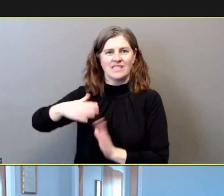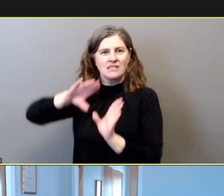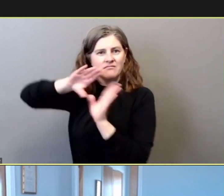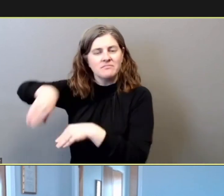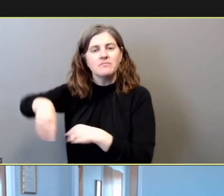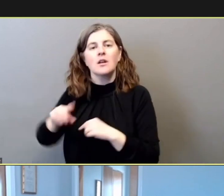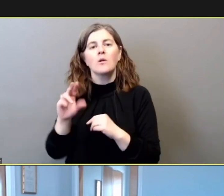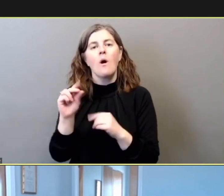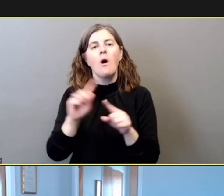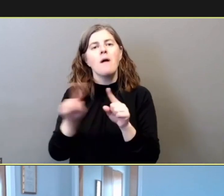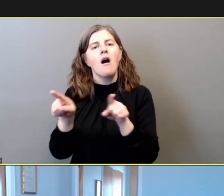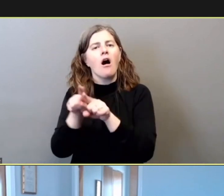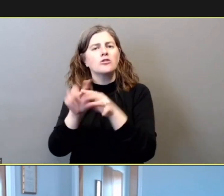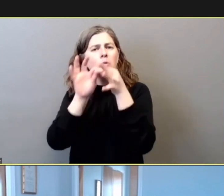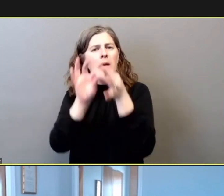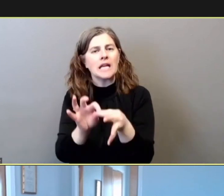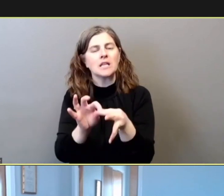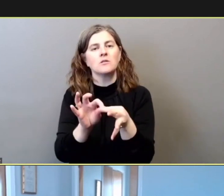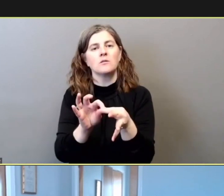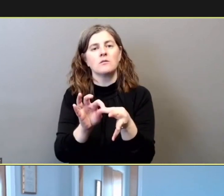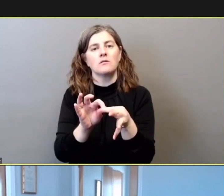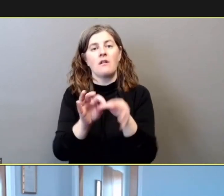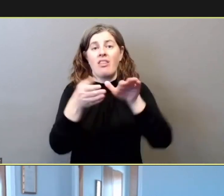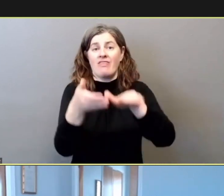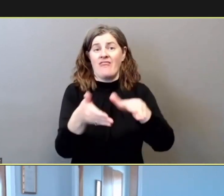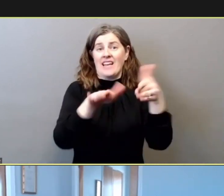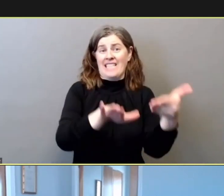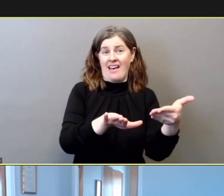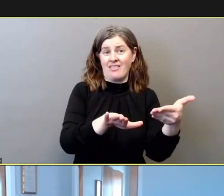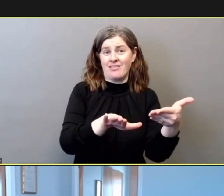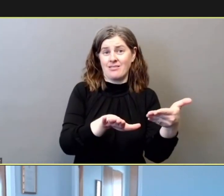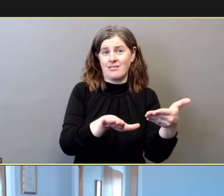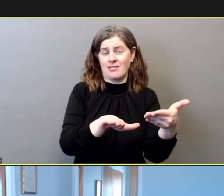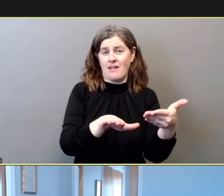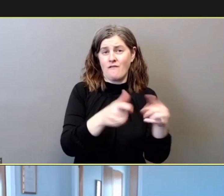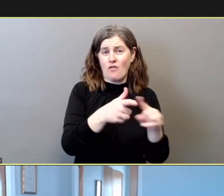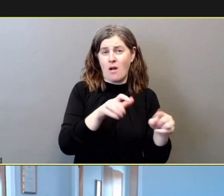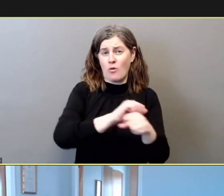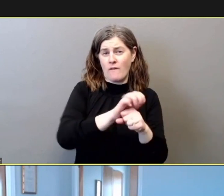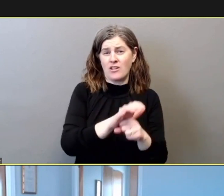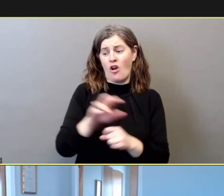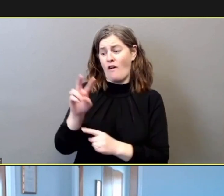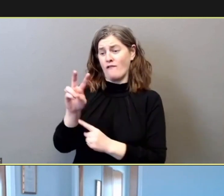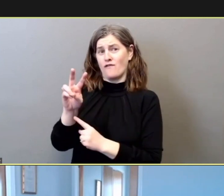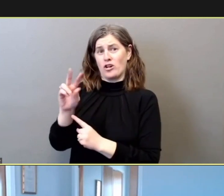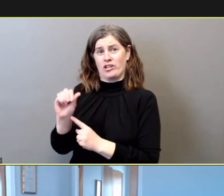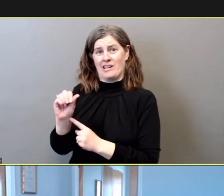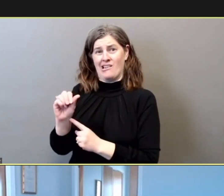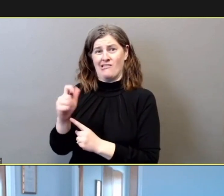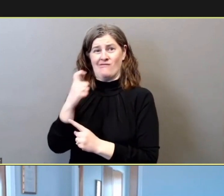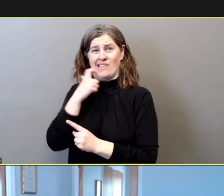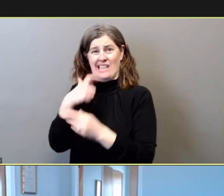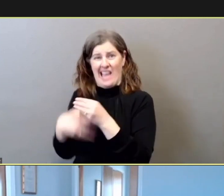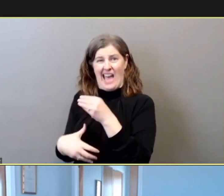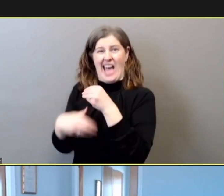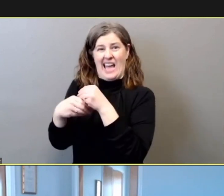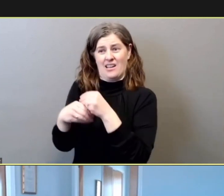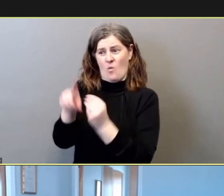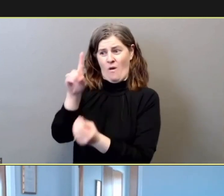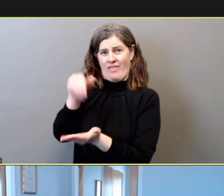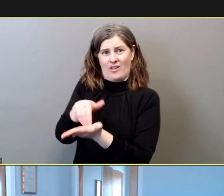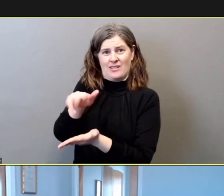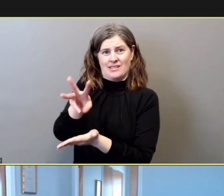also related to the deaths from COVID. Virginia recently added 1,600 backlog deaths in the past couple